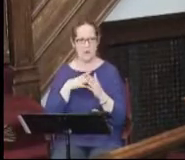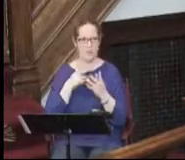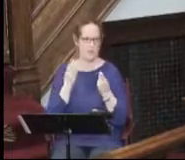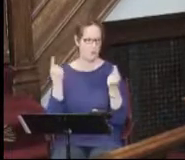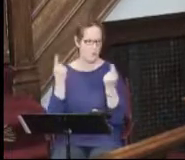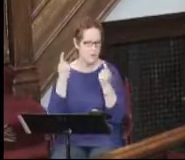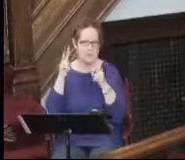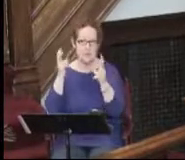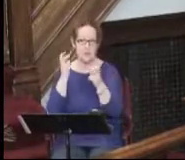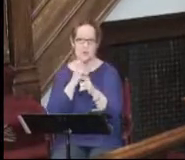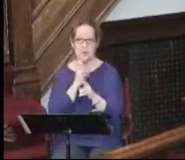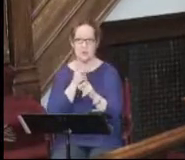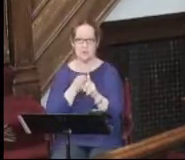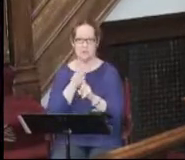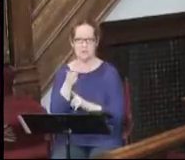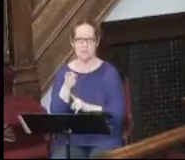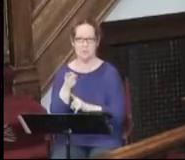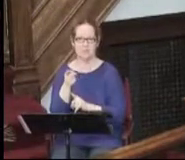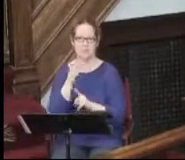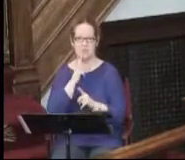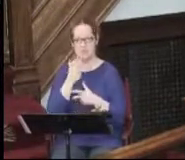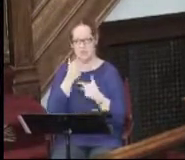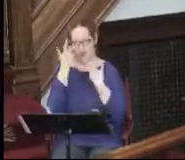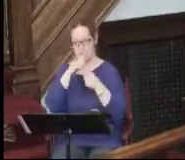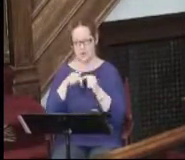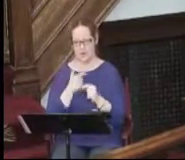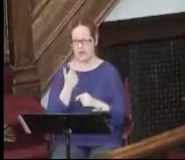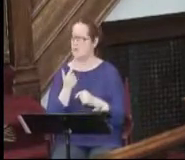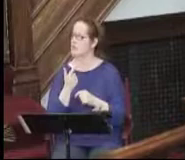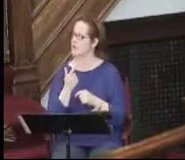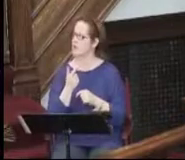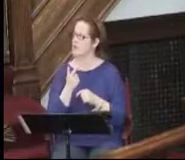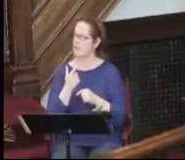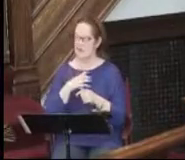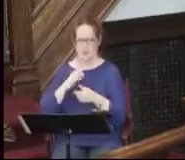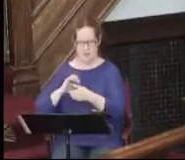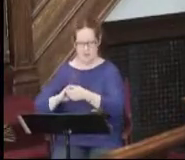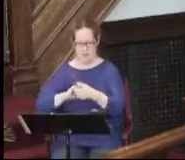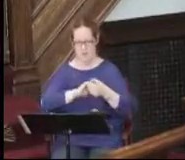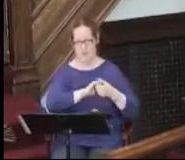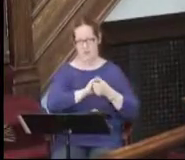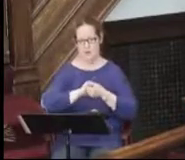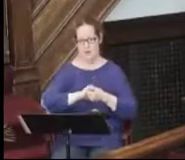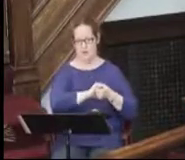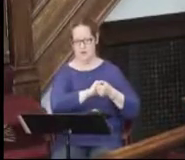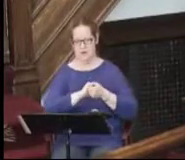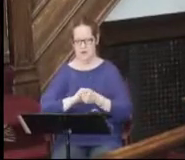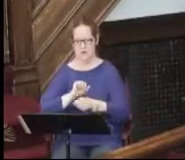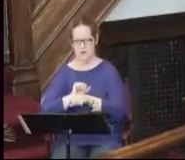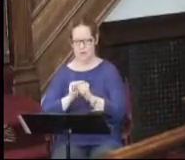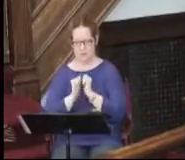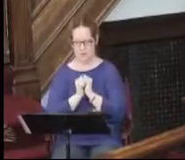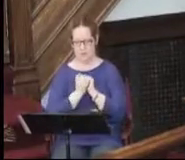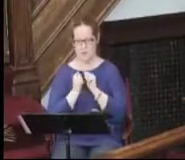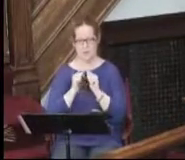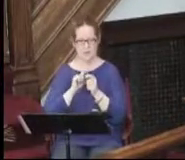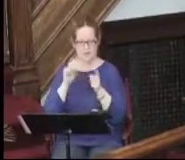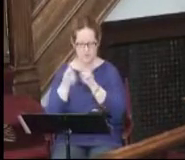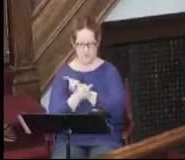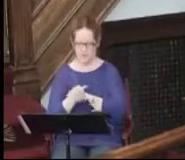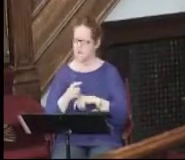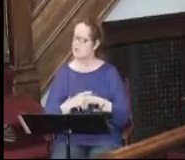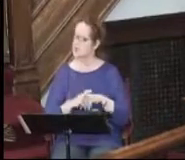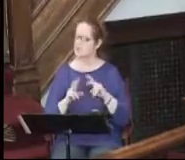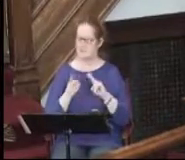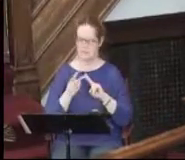issue that you get angry about, and we'll try to pull people together and work together to address it. The second thing,